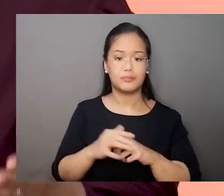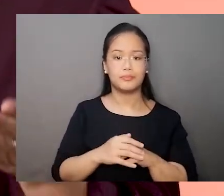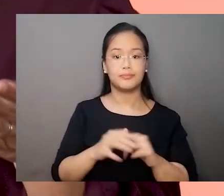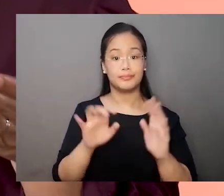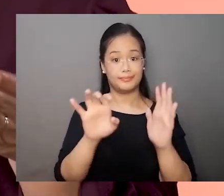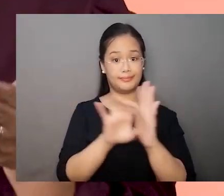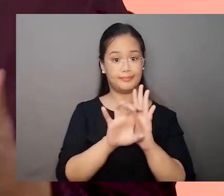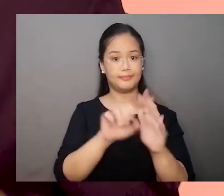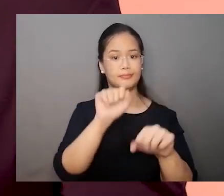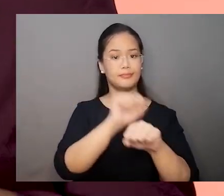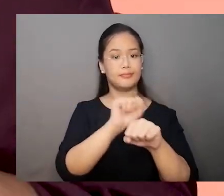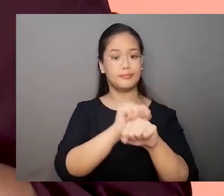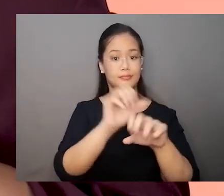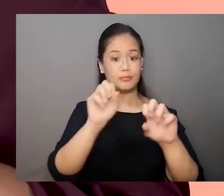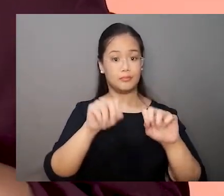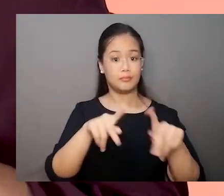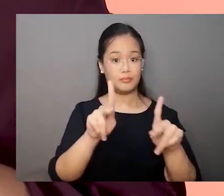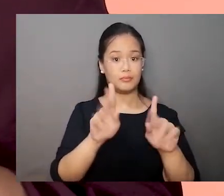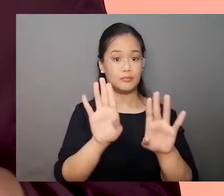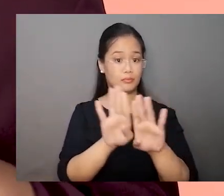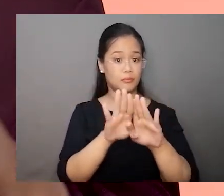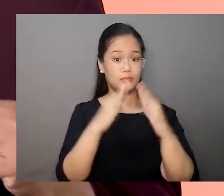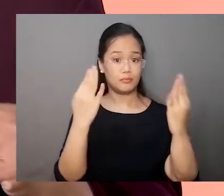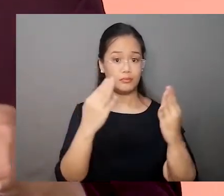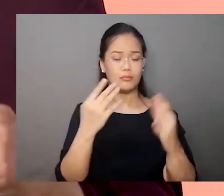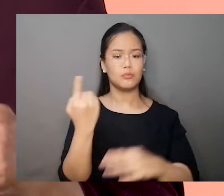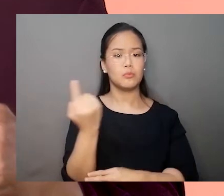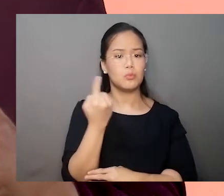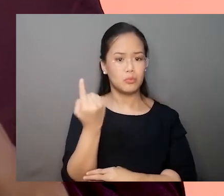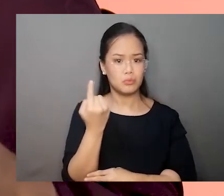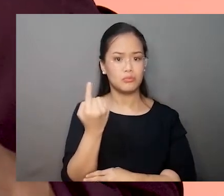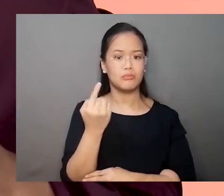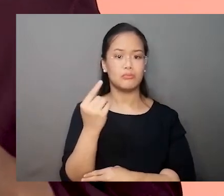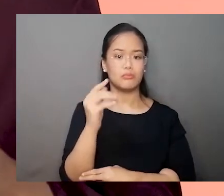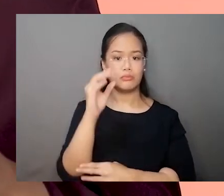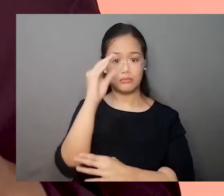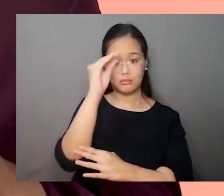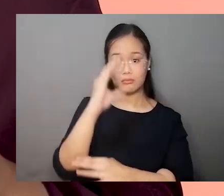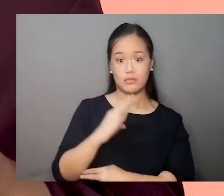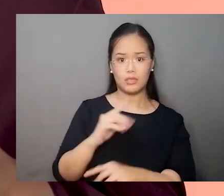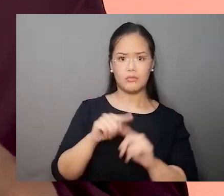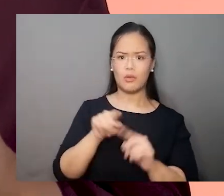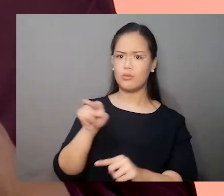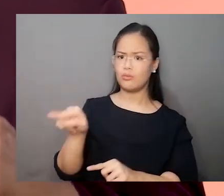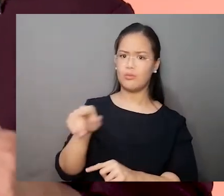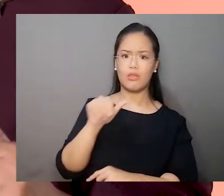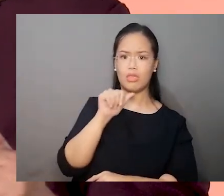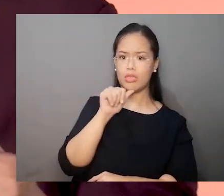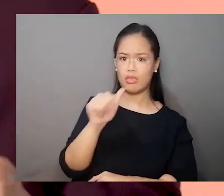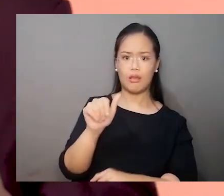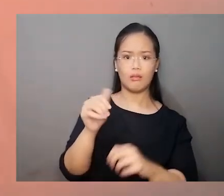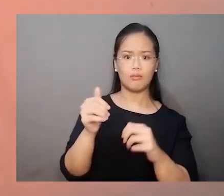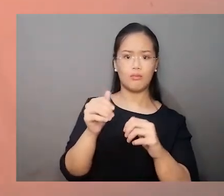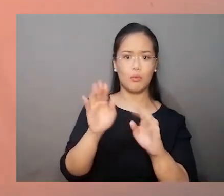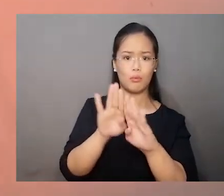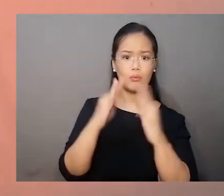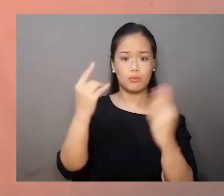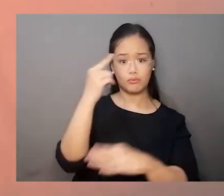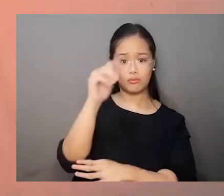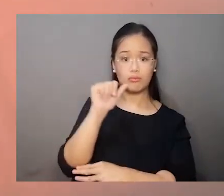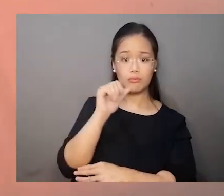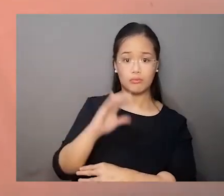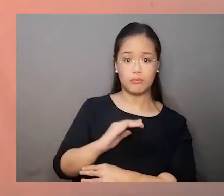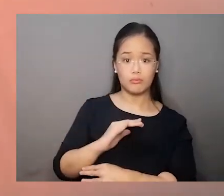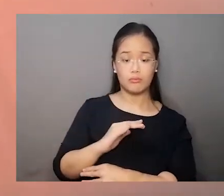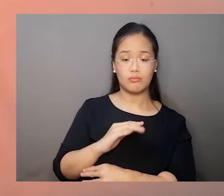job opening for a firefighter welcomes only men, but not women, and the posting